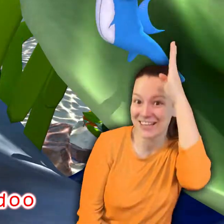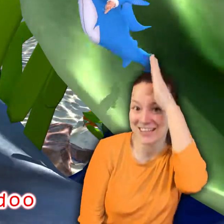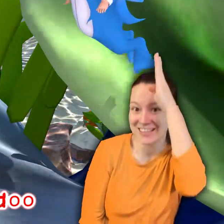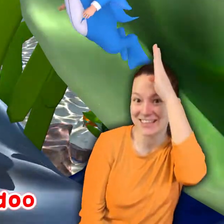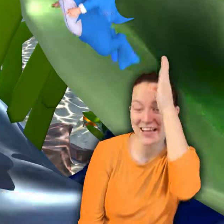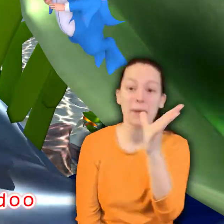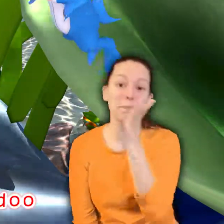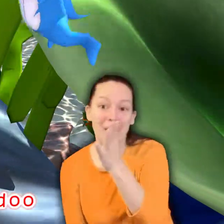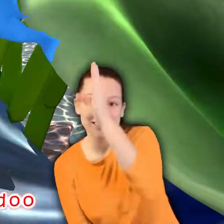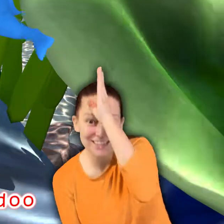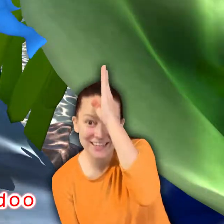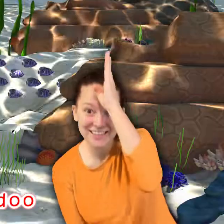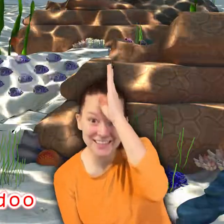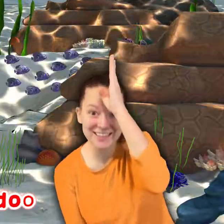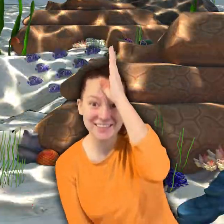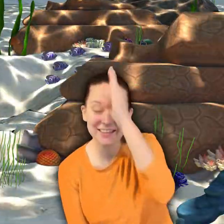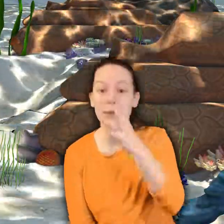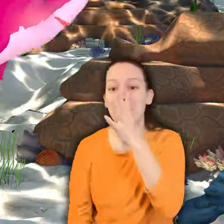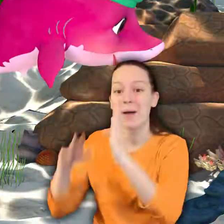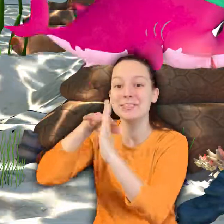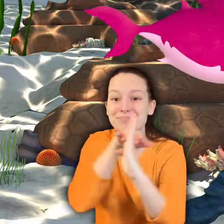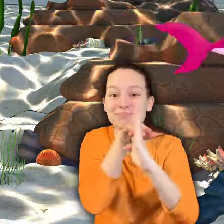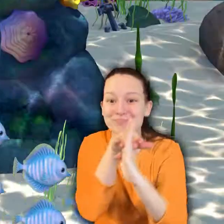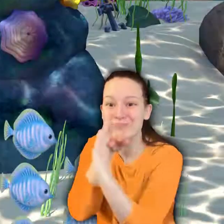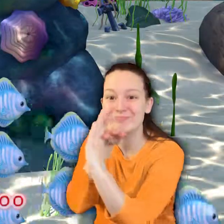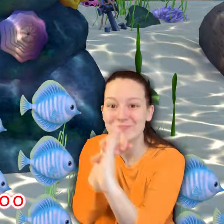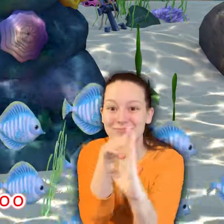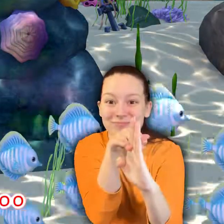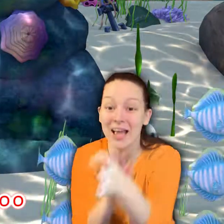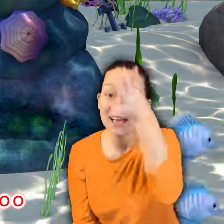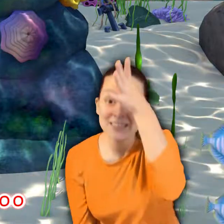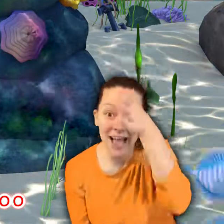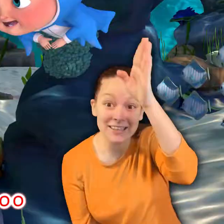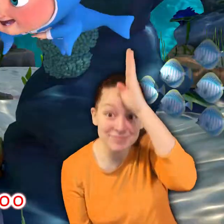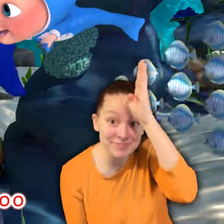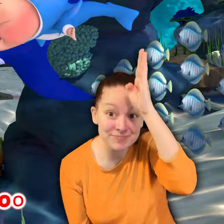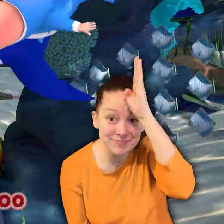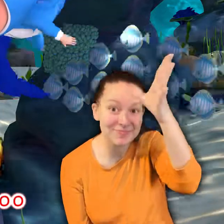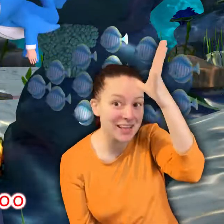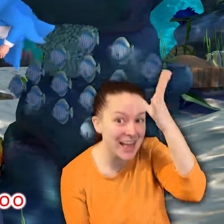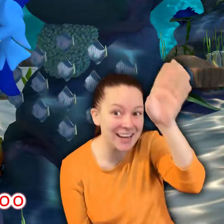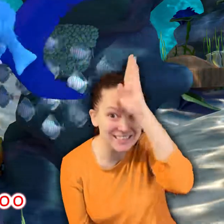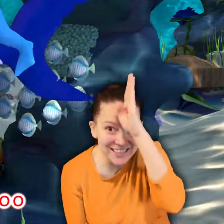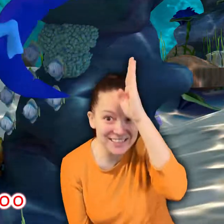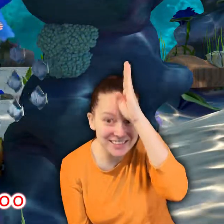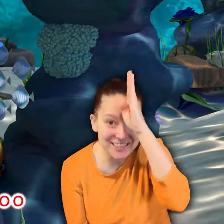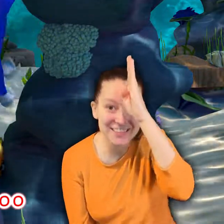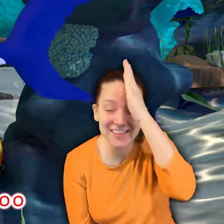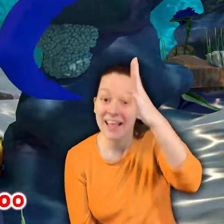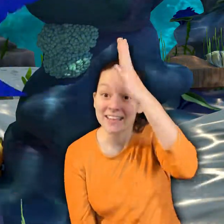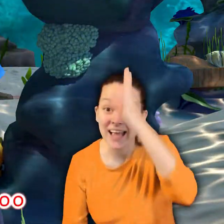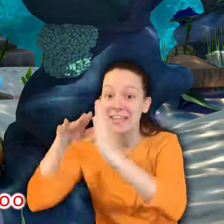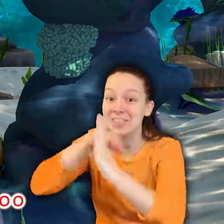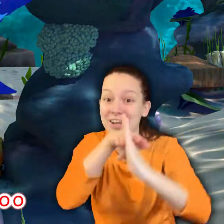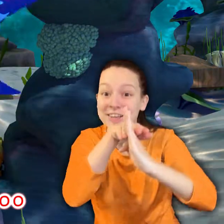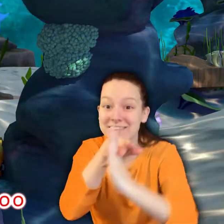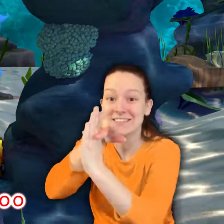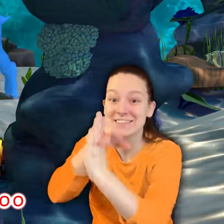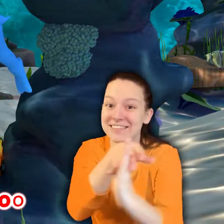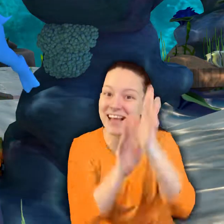shark. Mommy shark. Mommy shark. Daddy shark. Daddy shark. Daddy